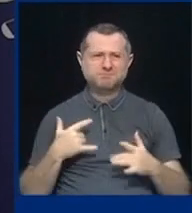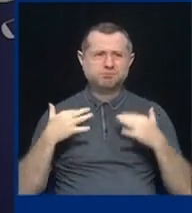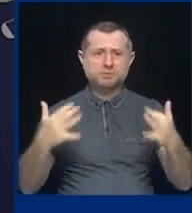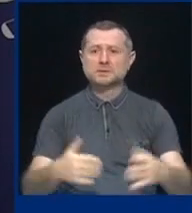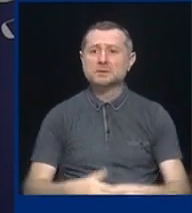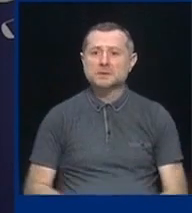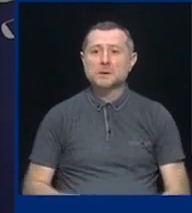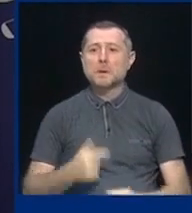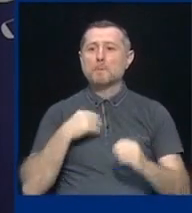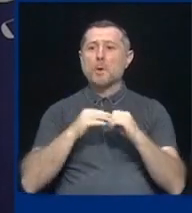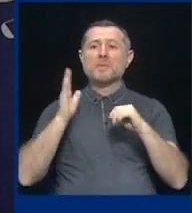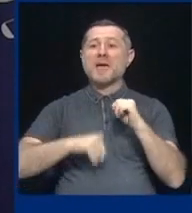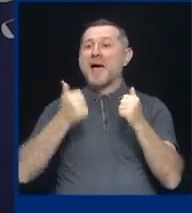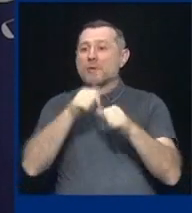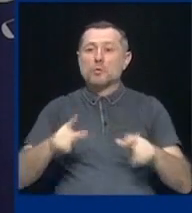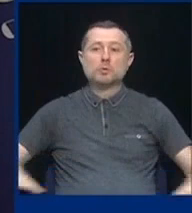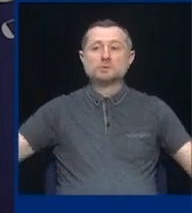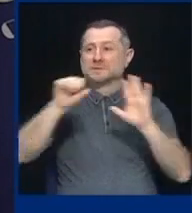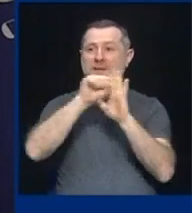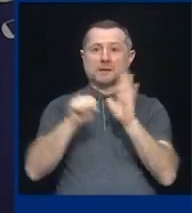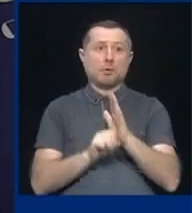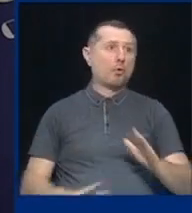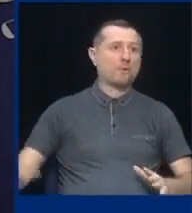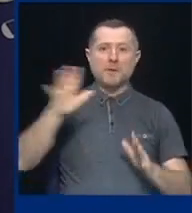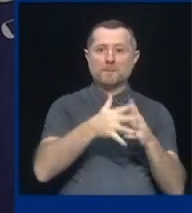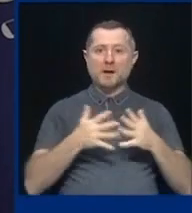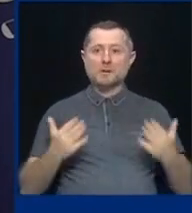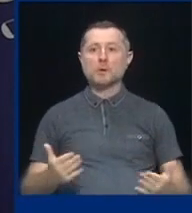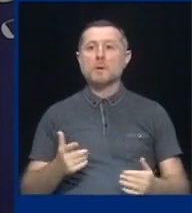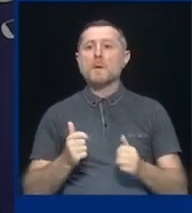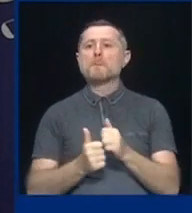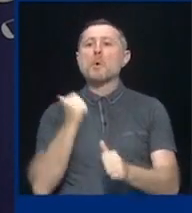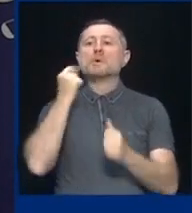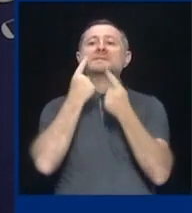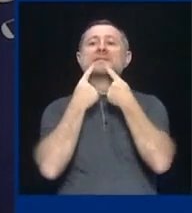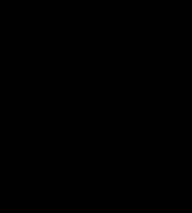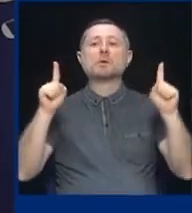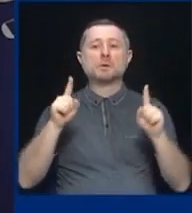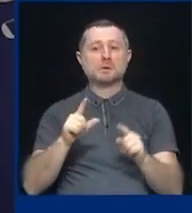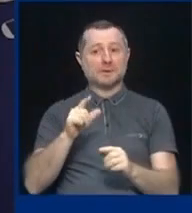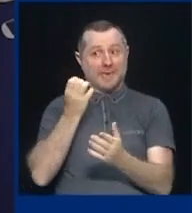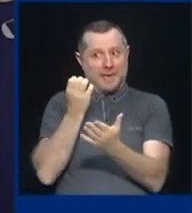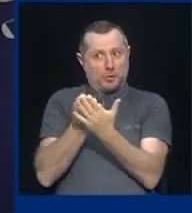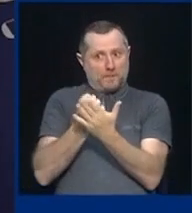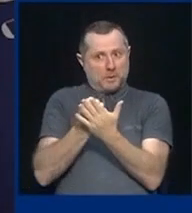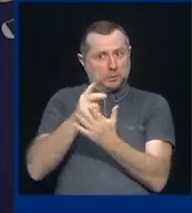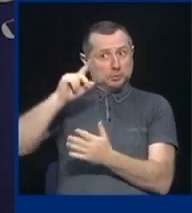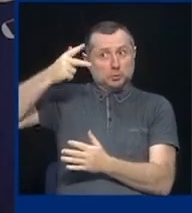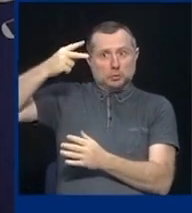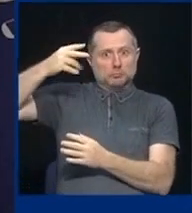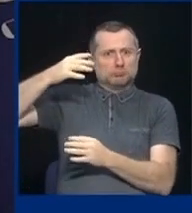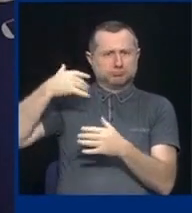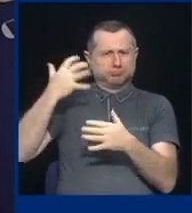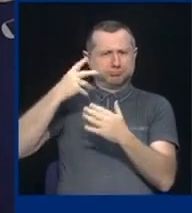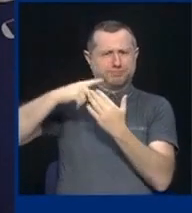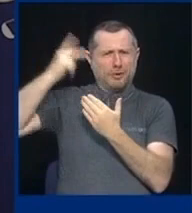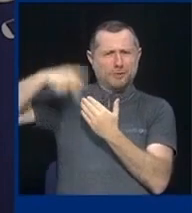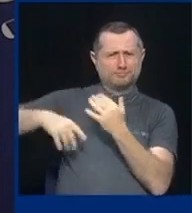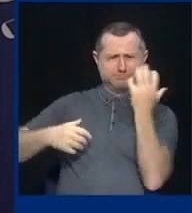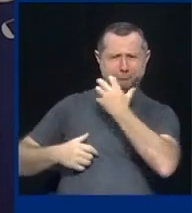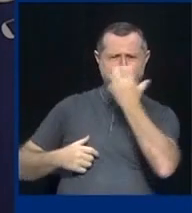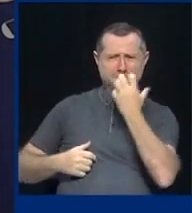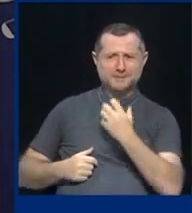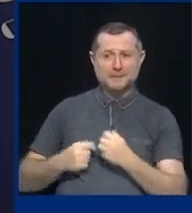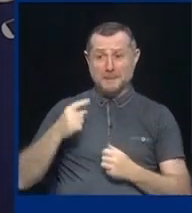than any state in the nation, the most effective green economy program in the nation. We did more for Black and Latino